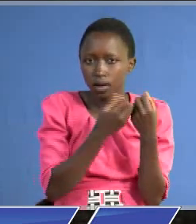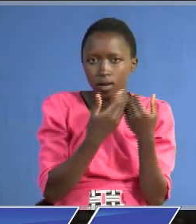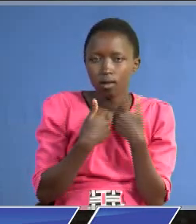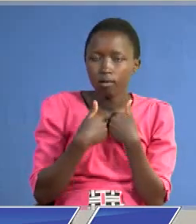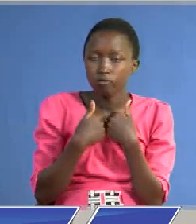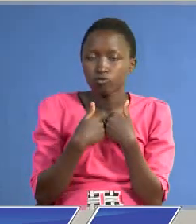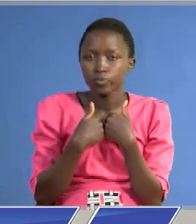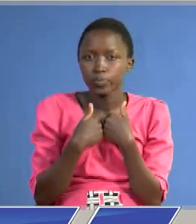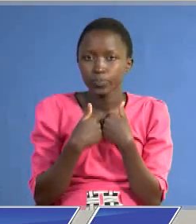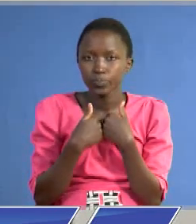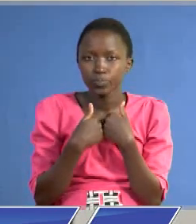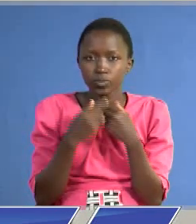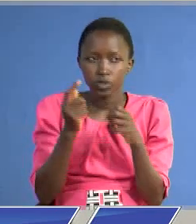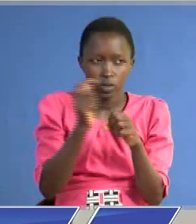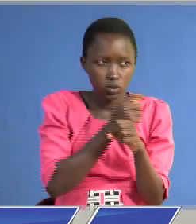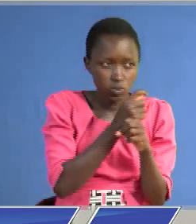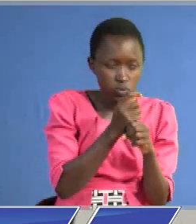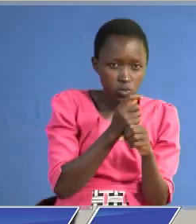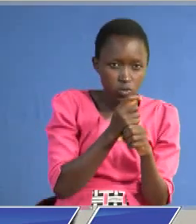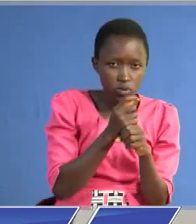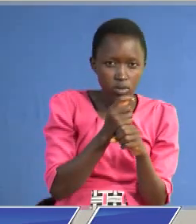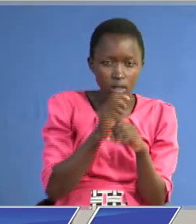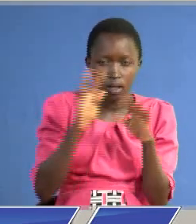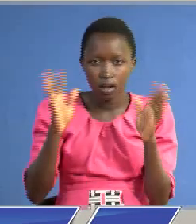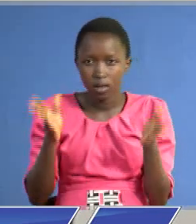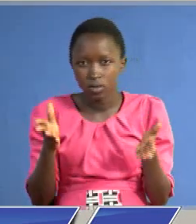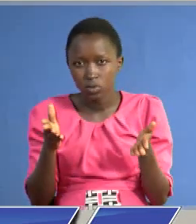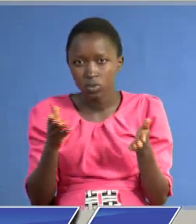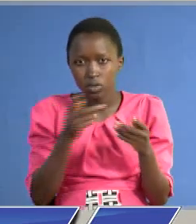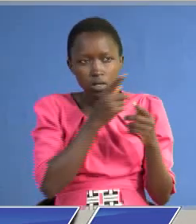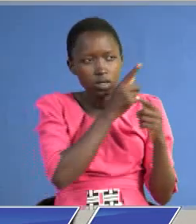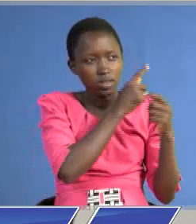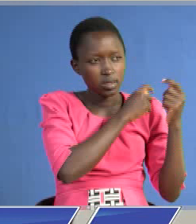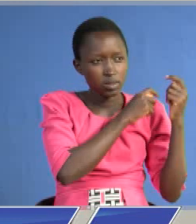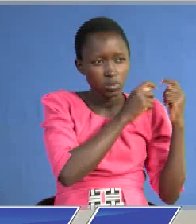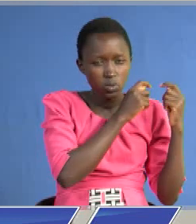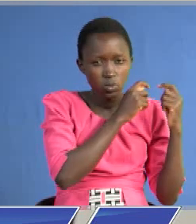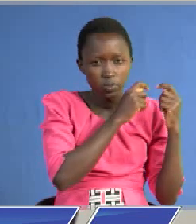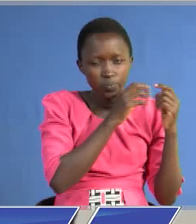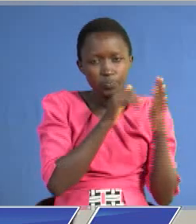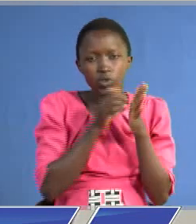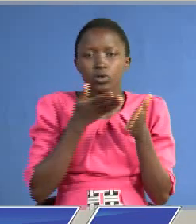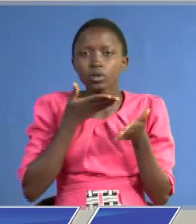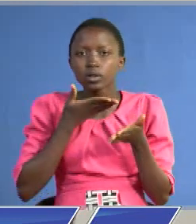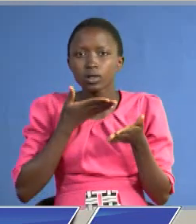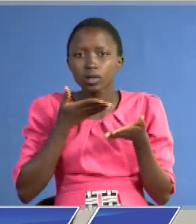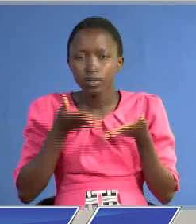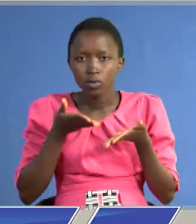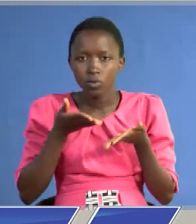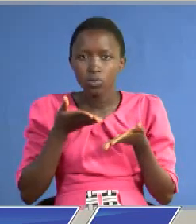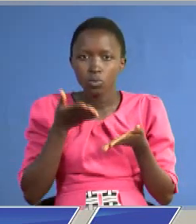challenges. So the training has remained largely theoretical. We now want to